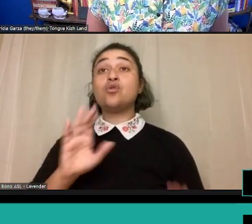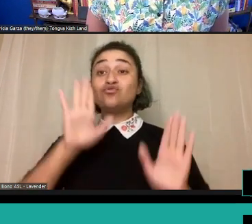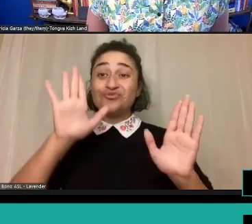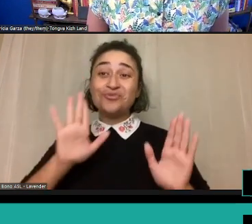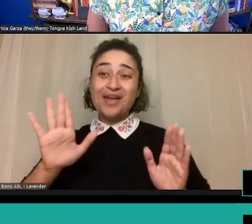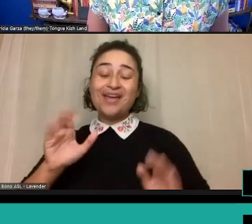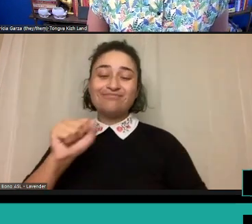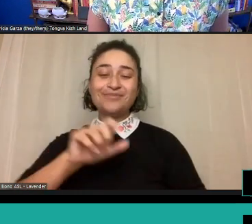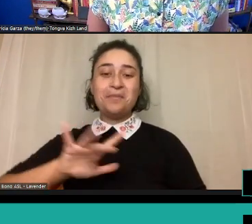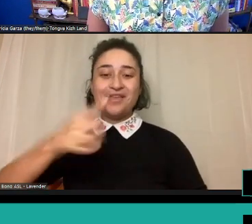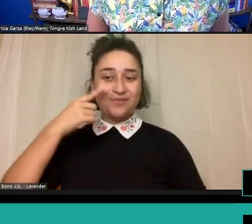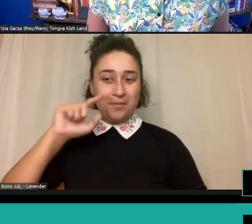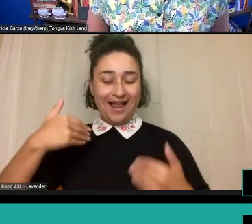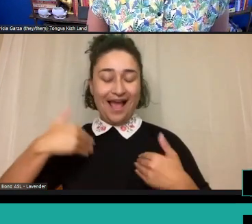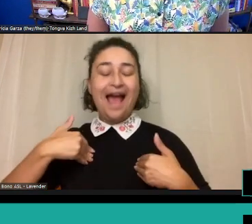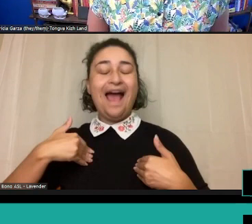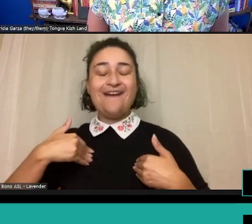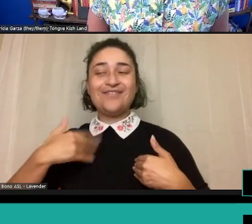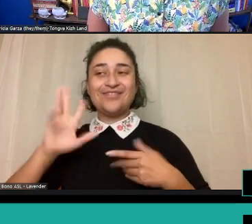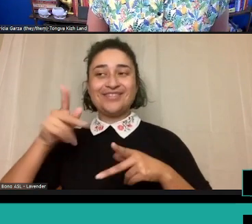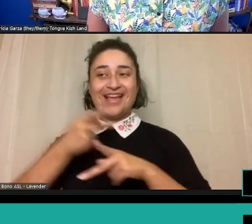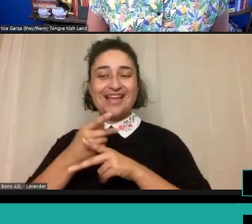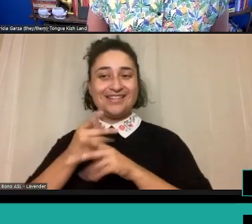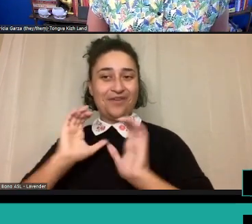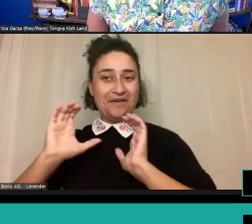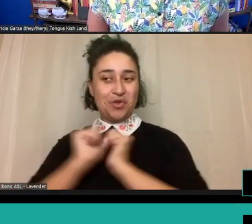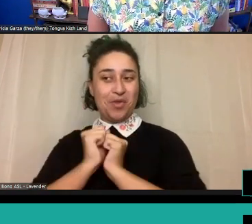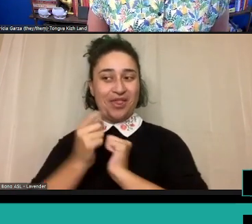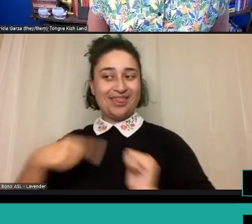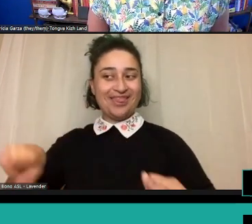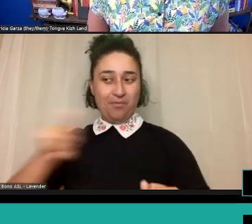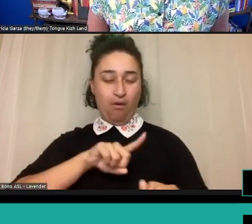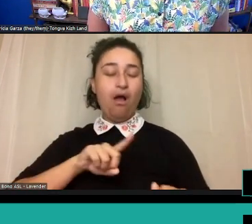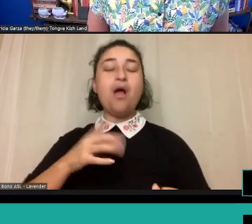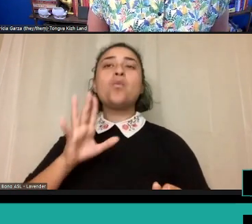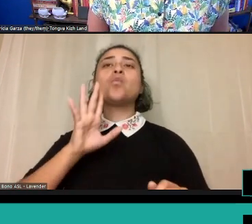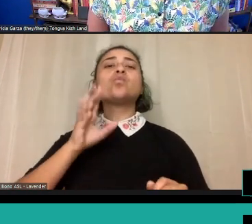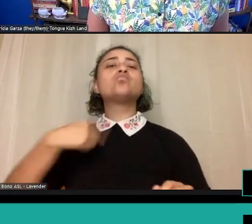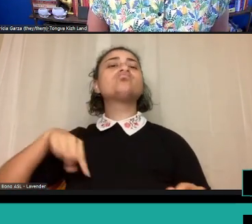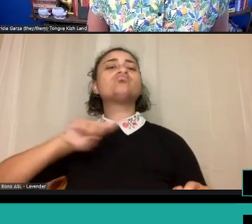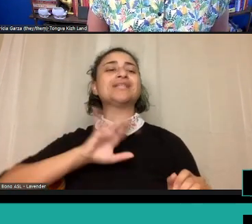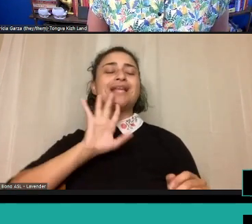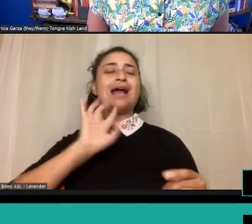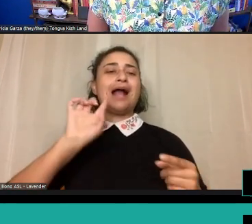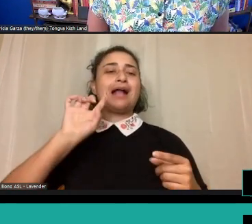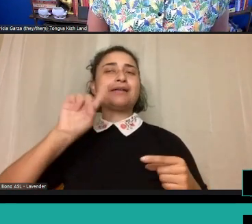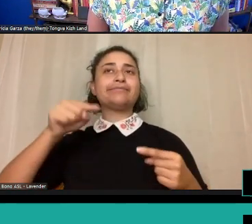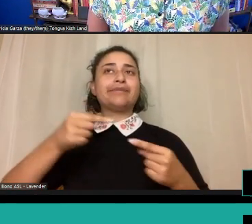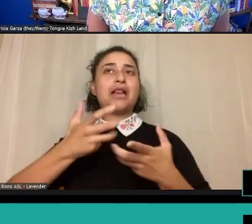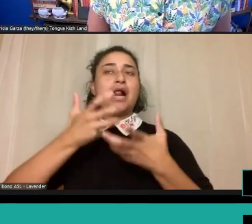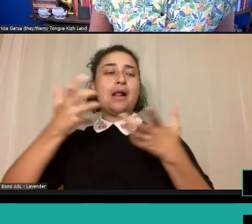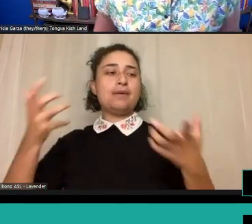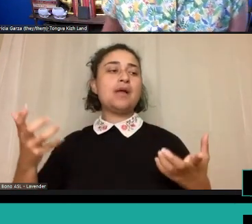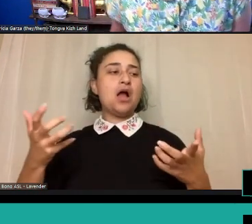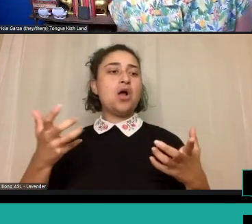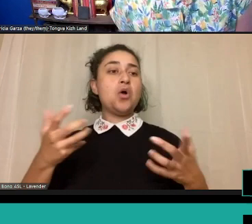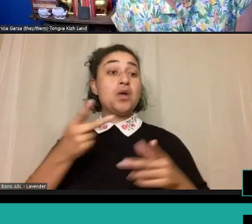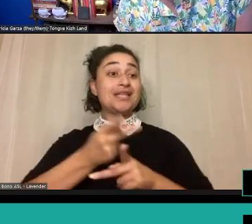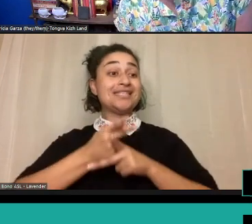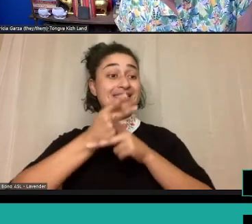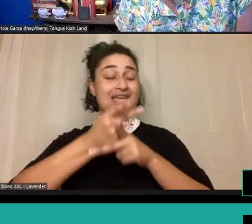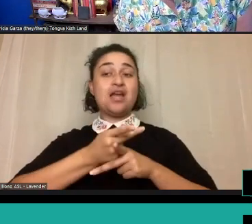able to have those conversations with them. And we talk a lot about also being caregivers, right? Whether you're taking